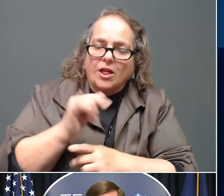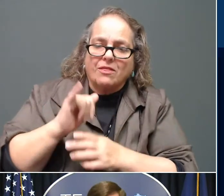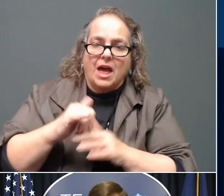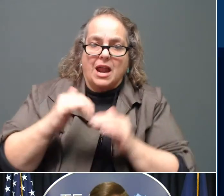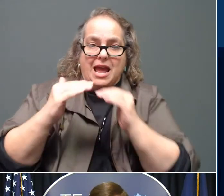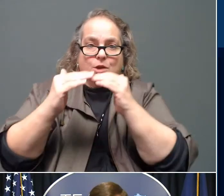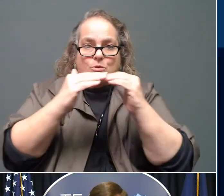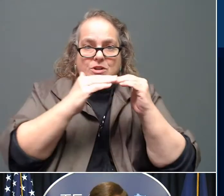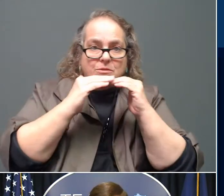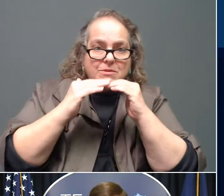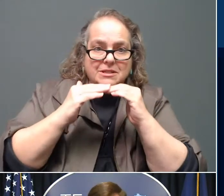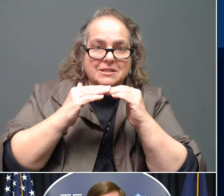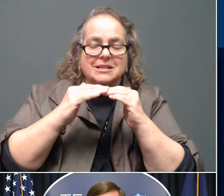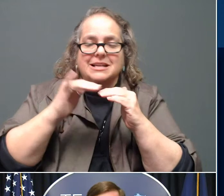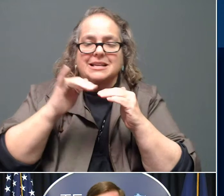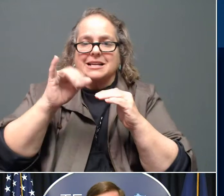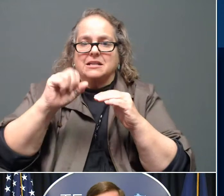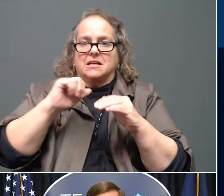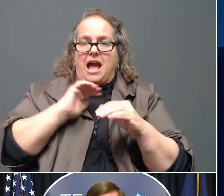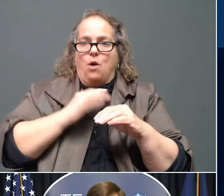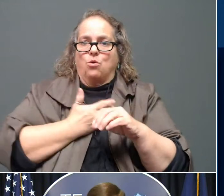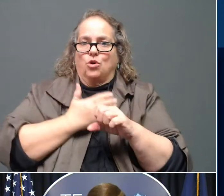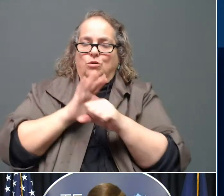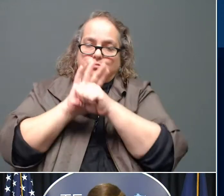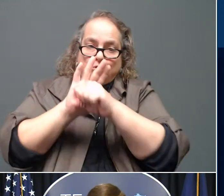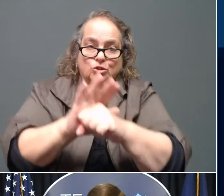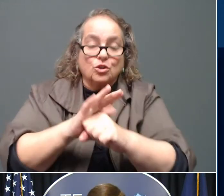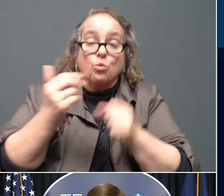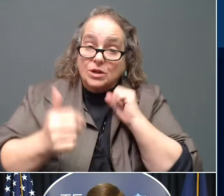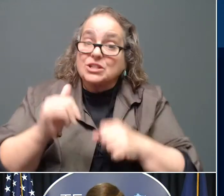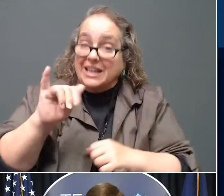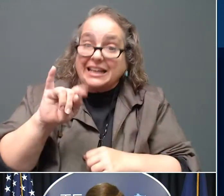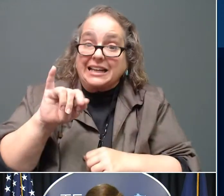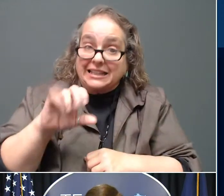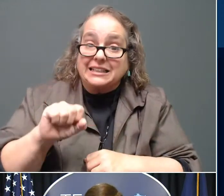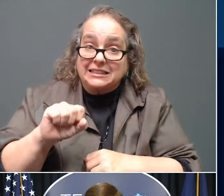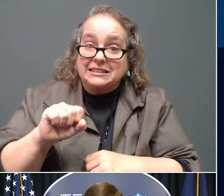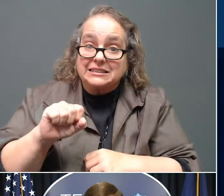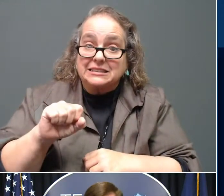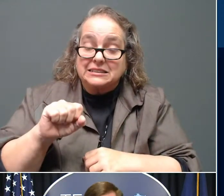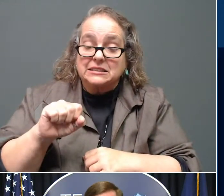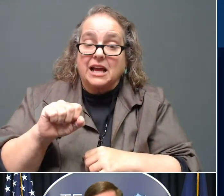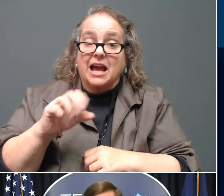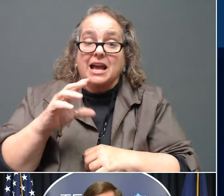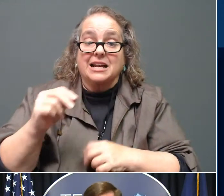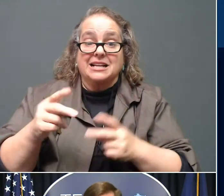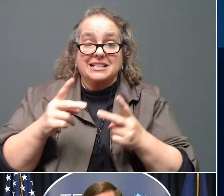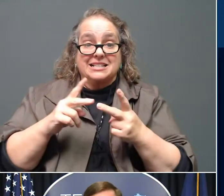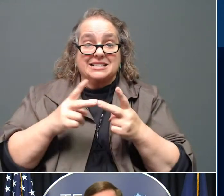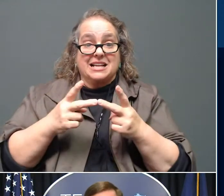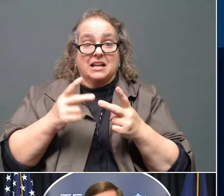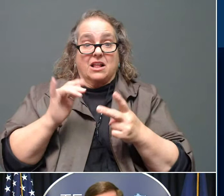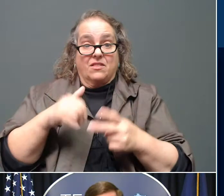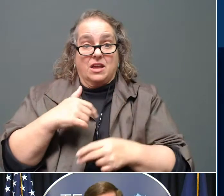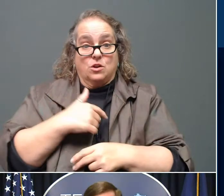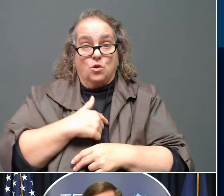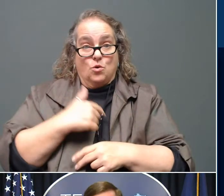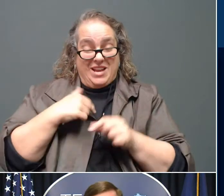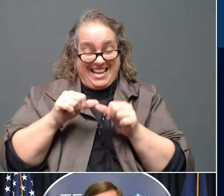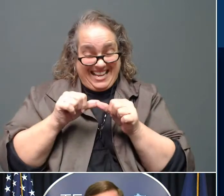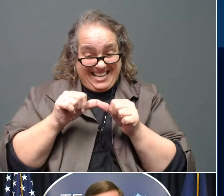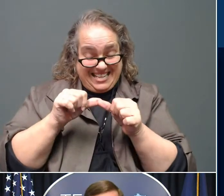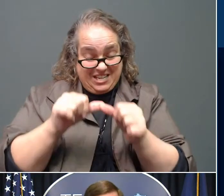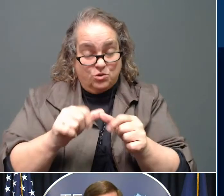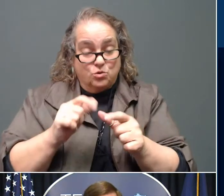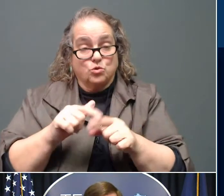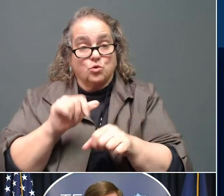a driving force, which it is. It is a value. And second, that we continue to work